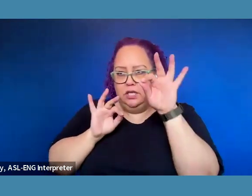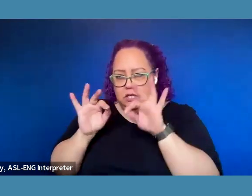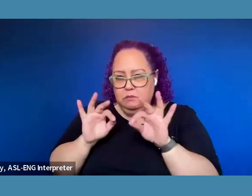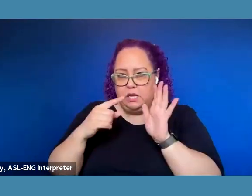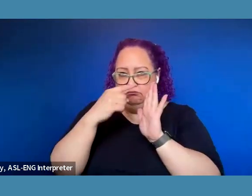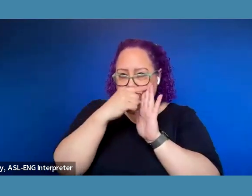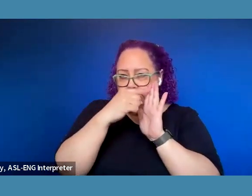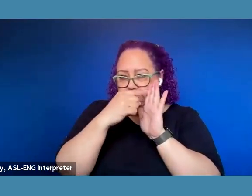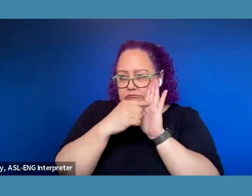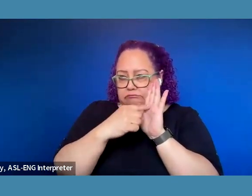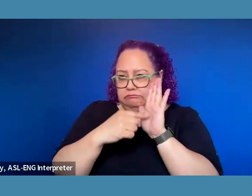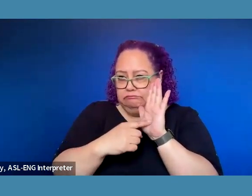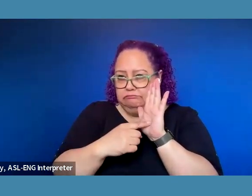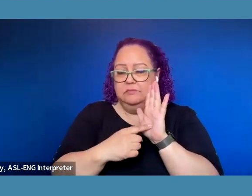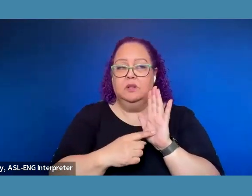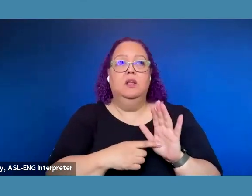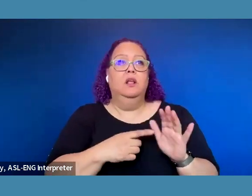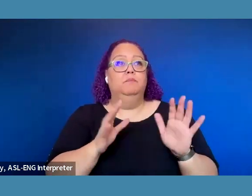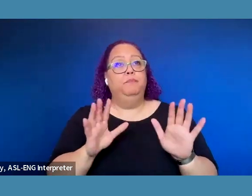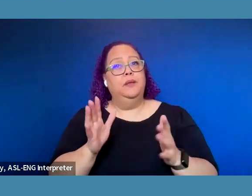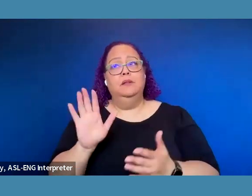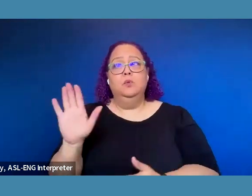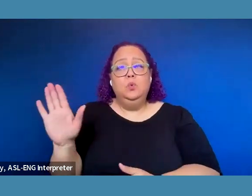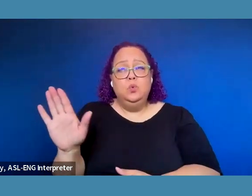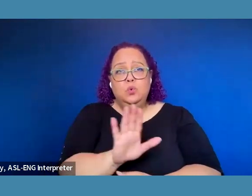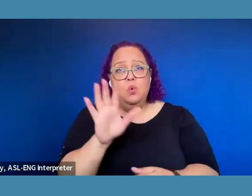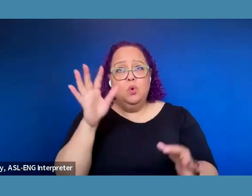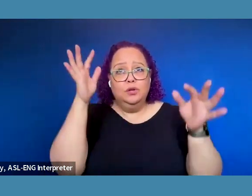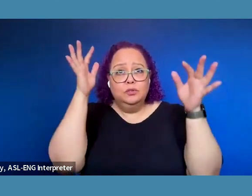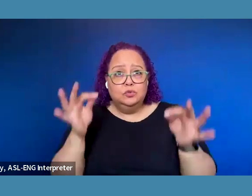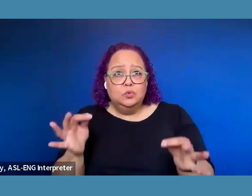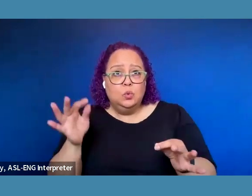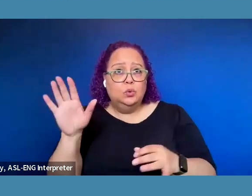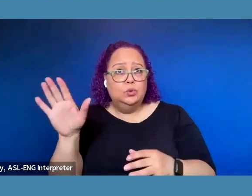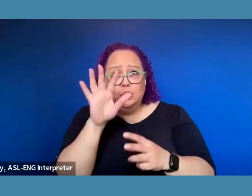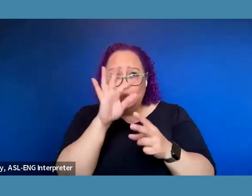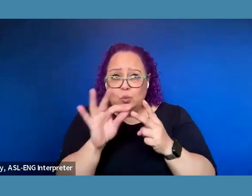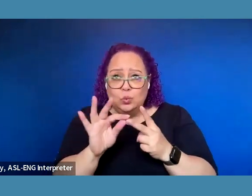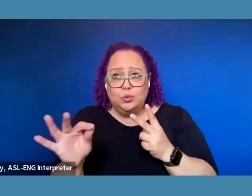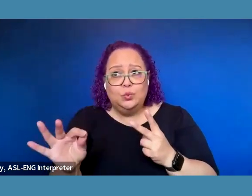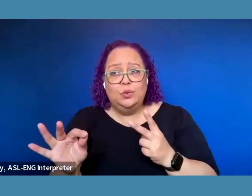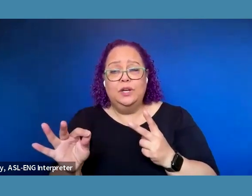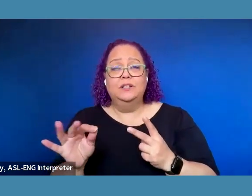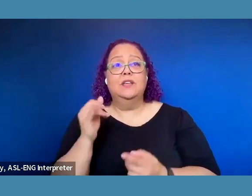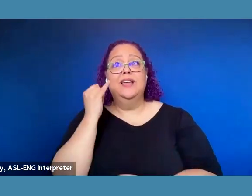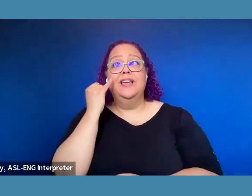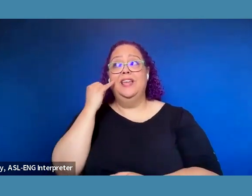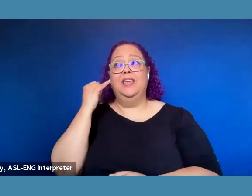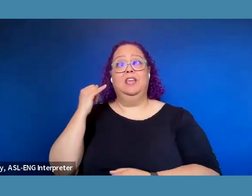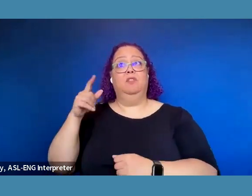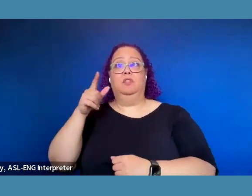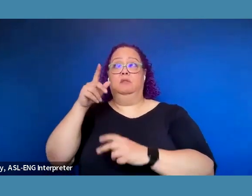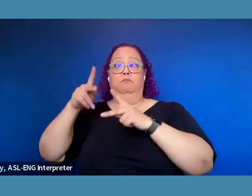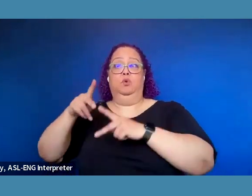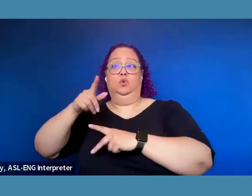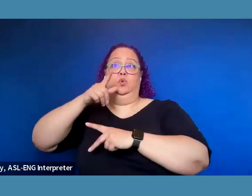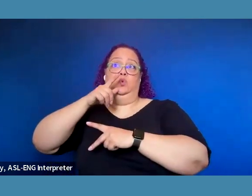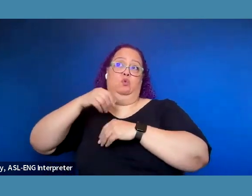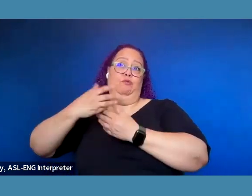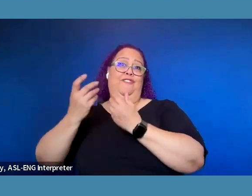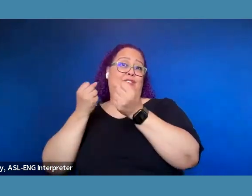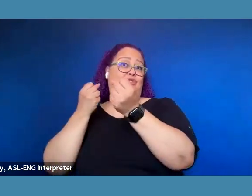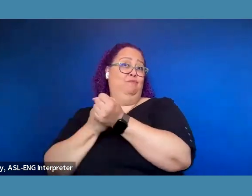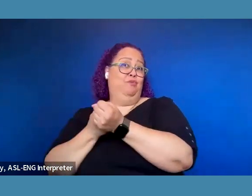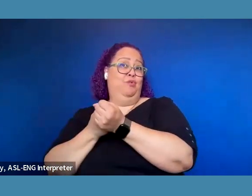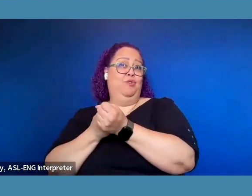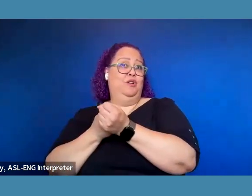But the choice is yours, so that's the thing to keep in mind. And if your supporter isn't supporting you in that way, then we need to work